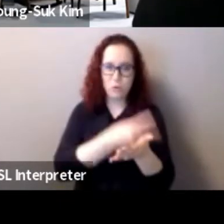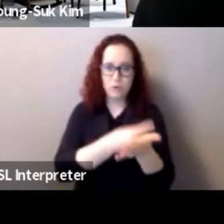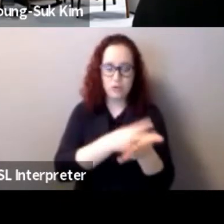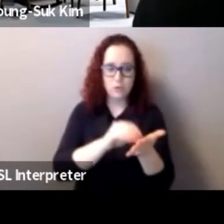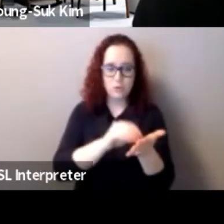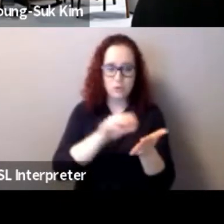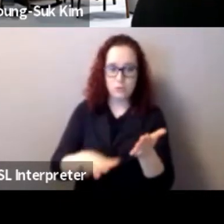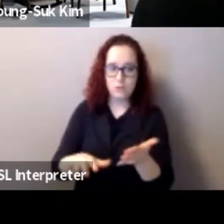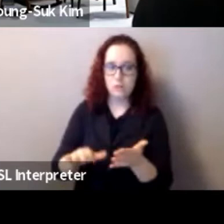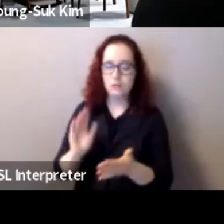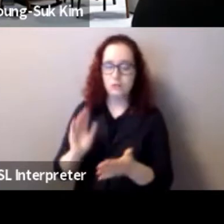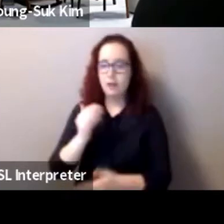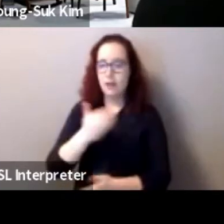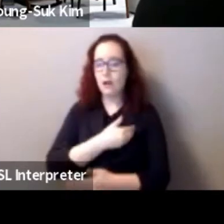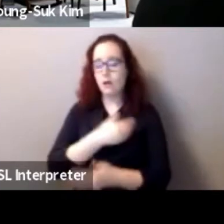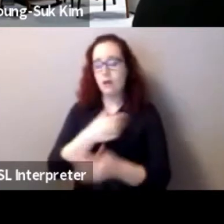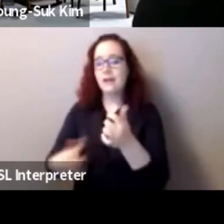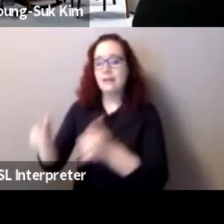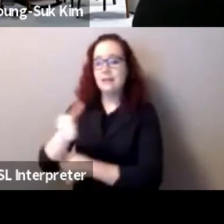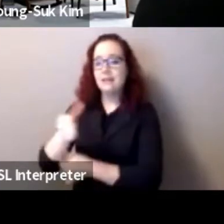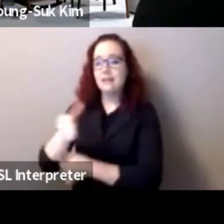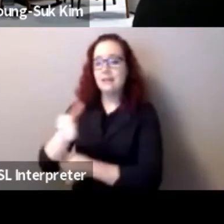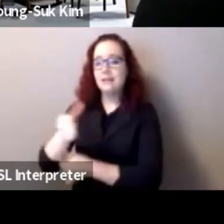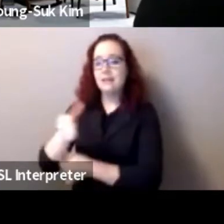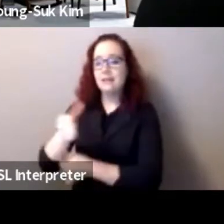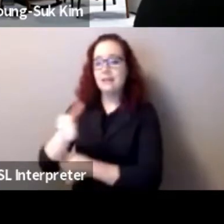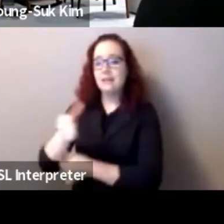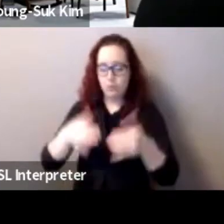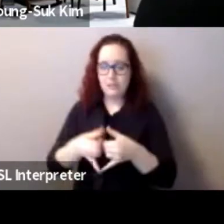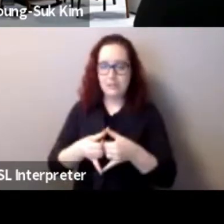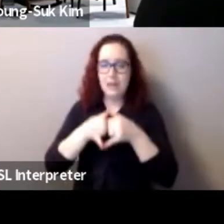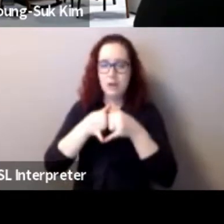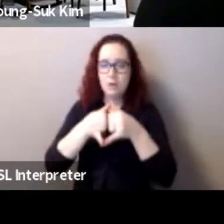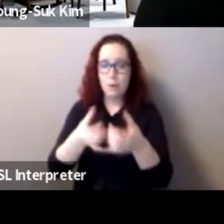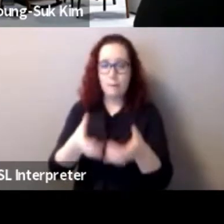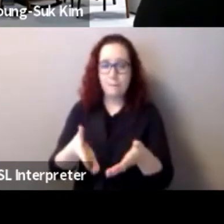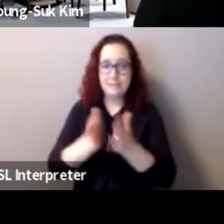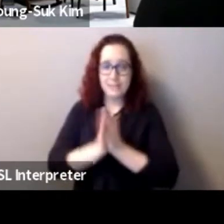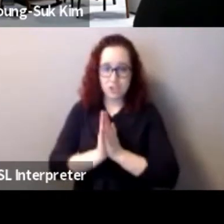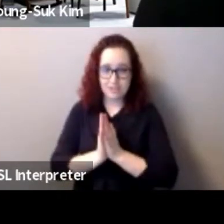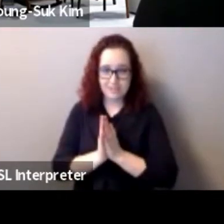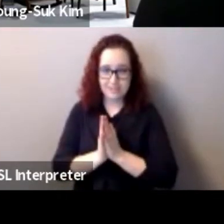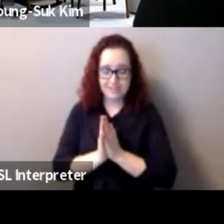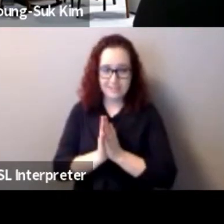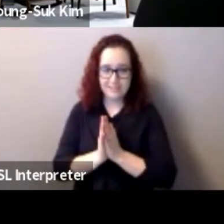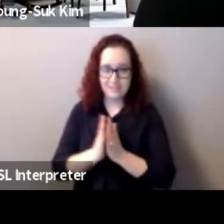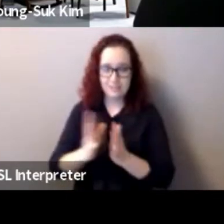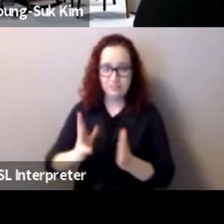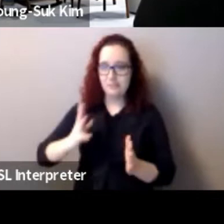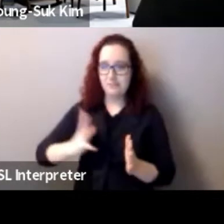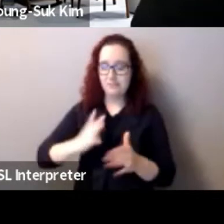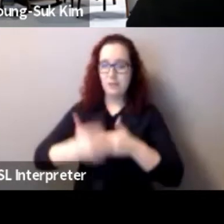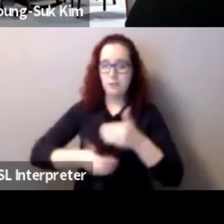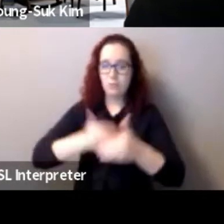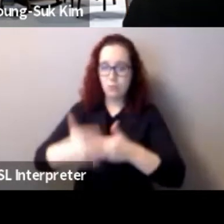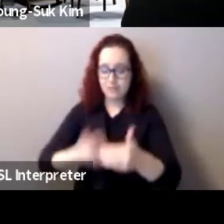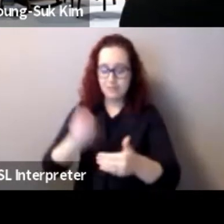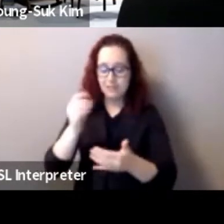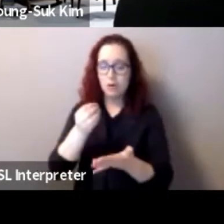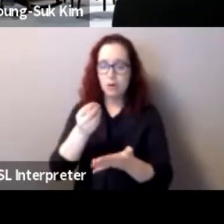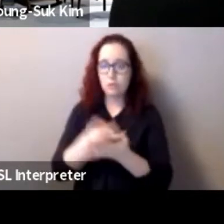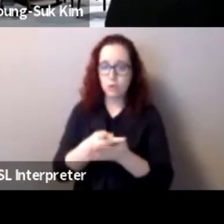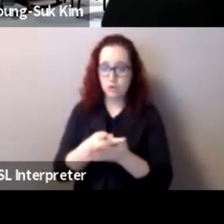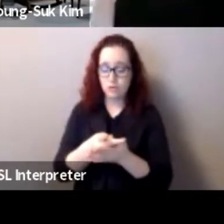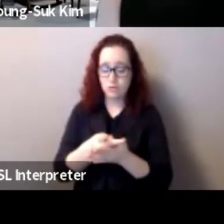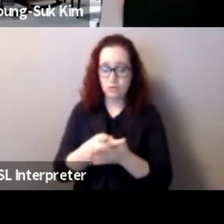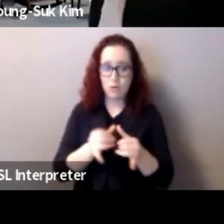Executive Committee spends lots of time looking at award petitions. And so there's a formal process for getting an award approved. And that